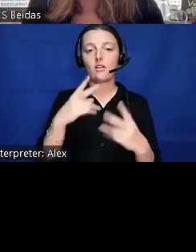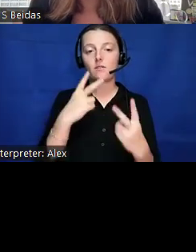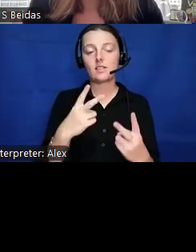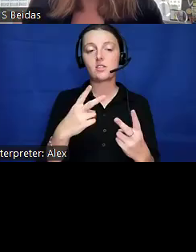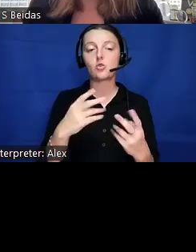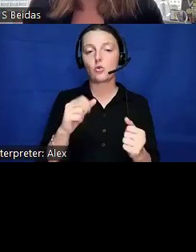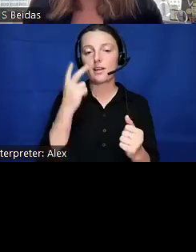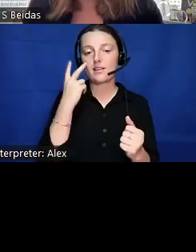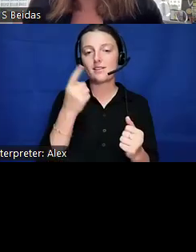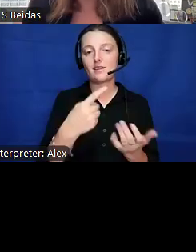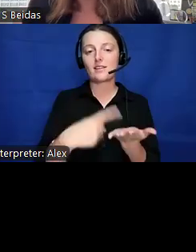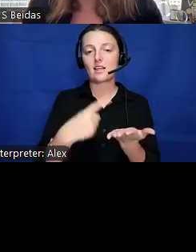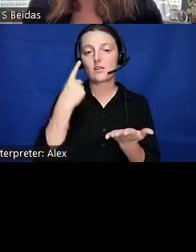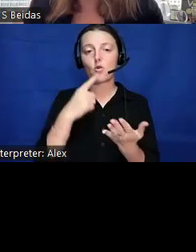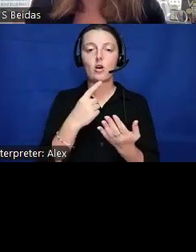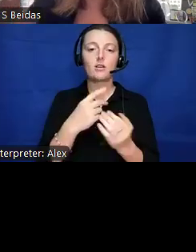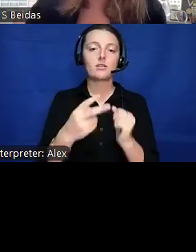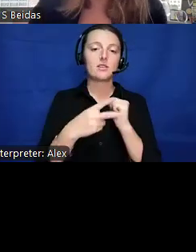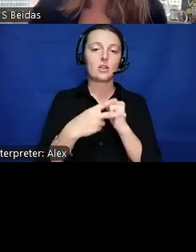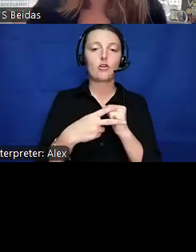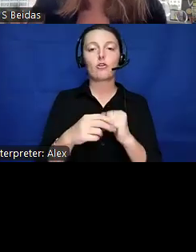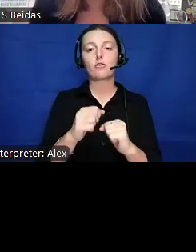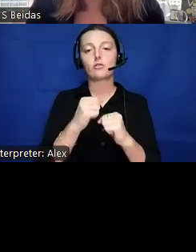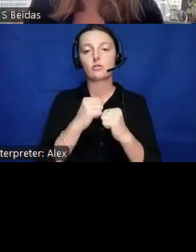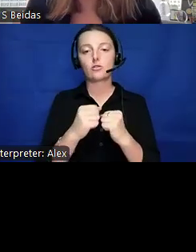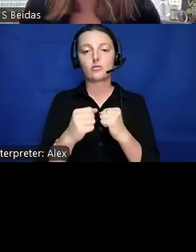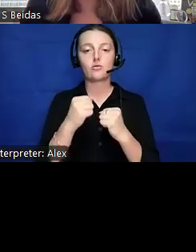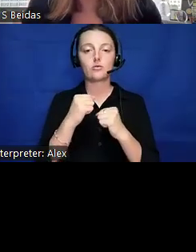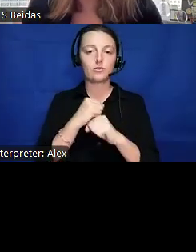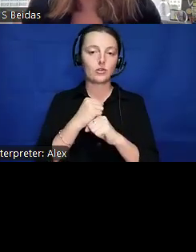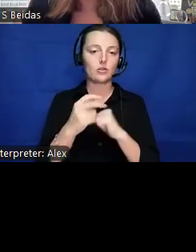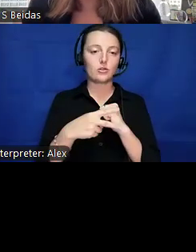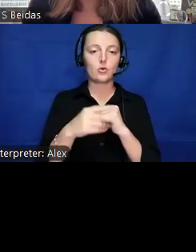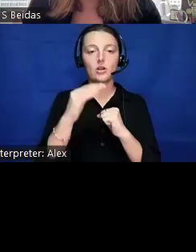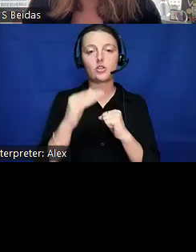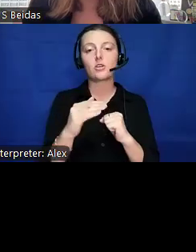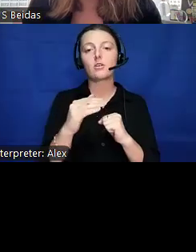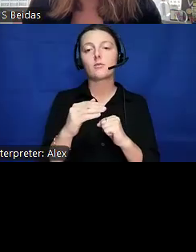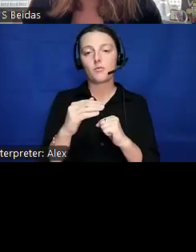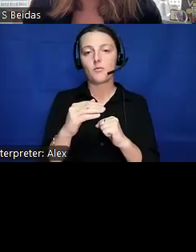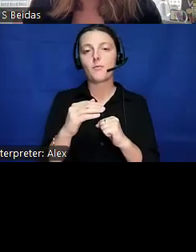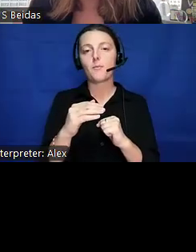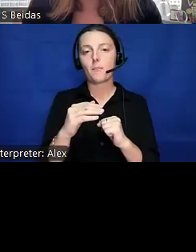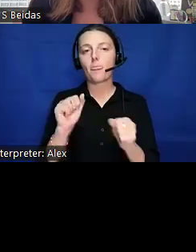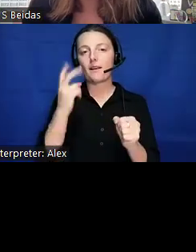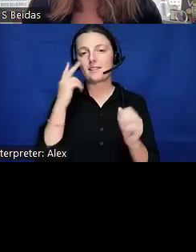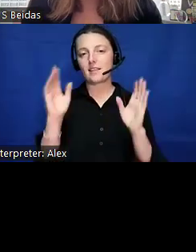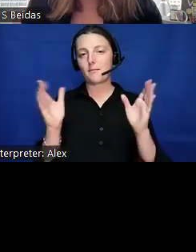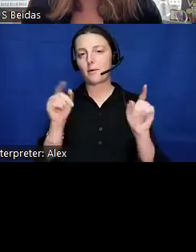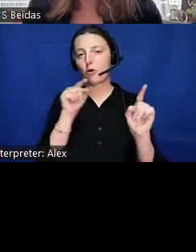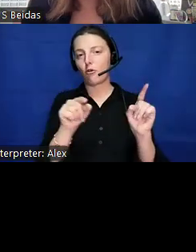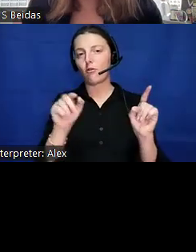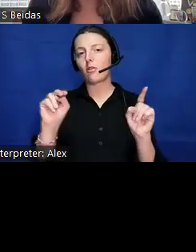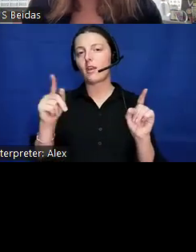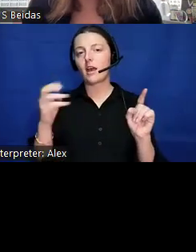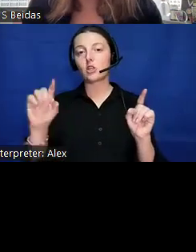an offer of a lock in the Nudge Plus condition that had both the EHR change and facilitation compared to those in the Nudge only